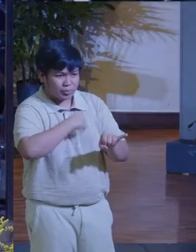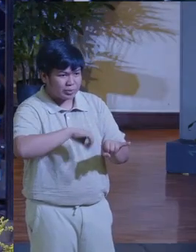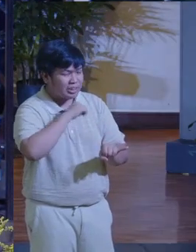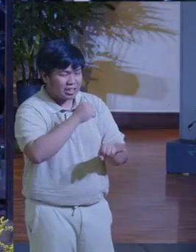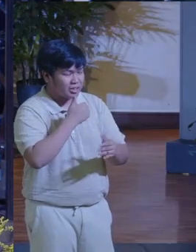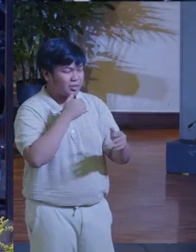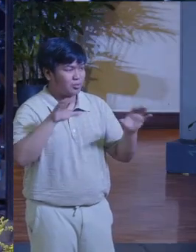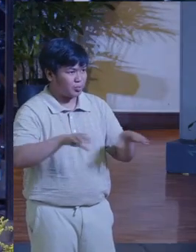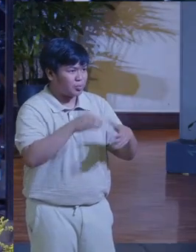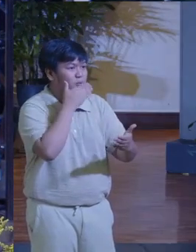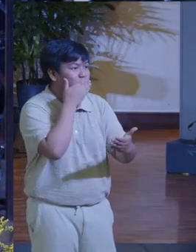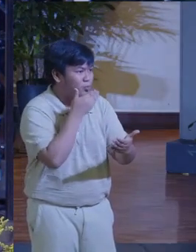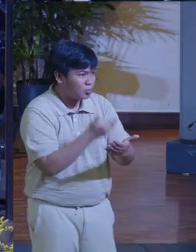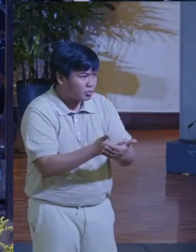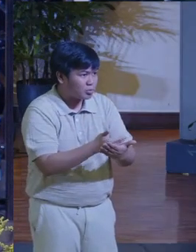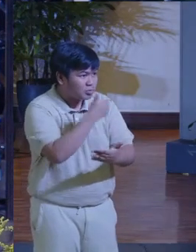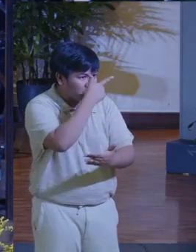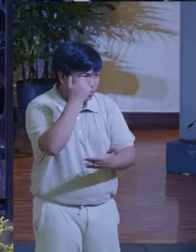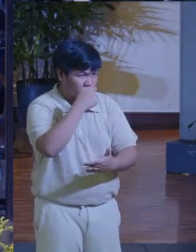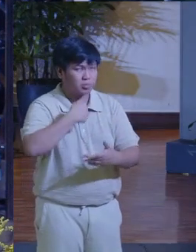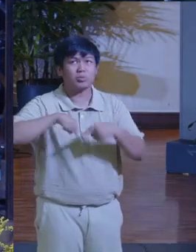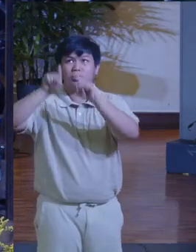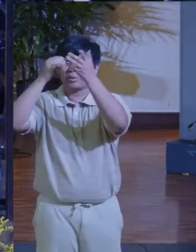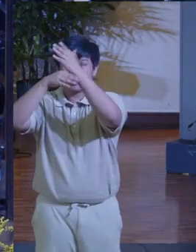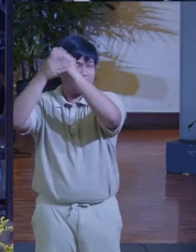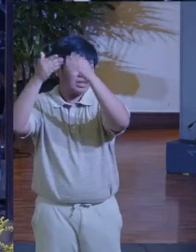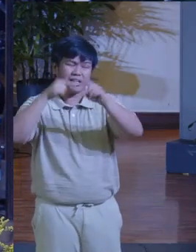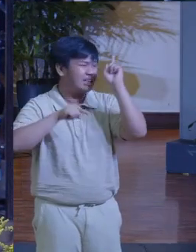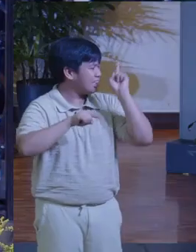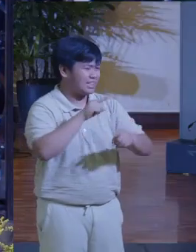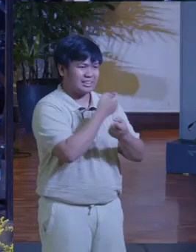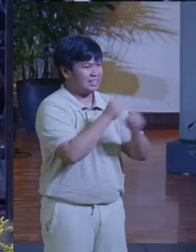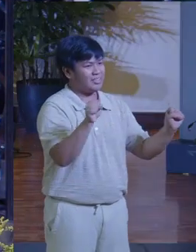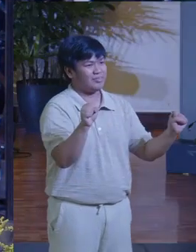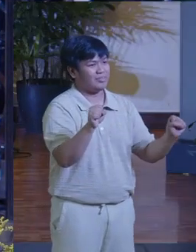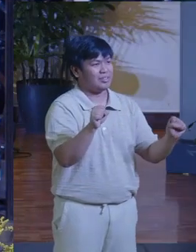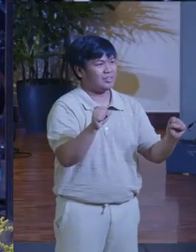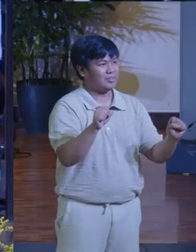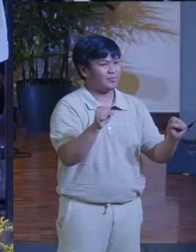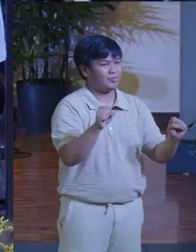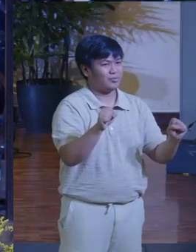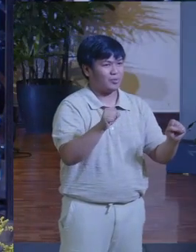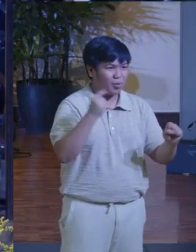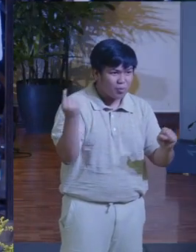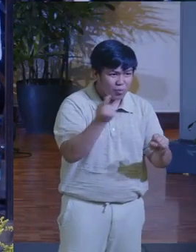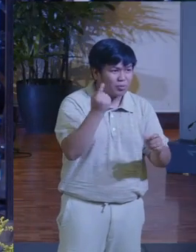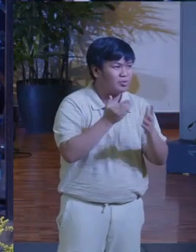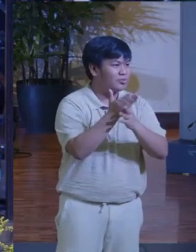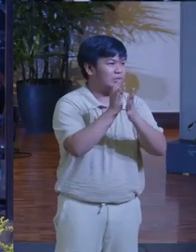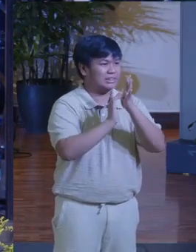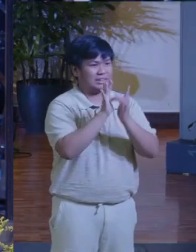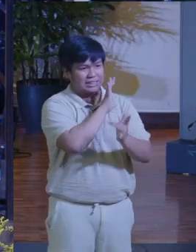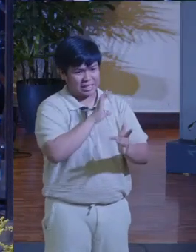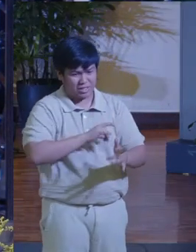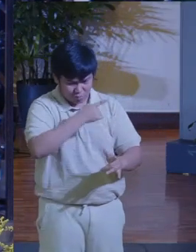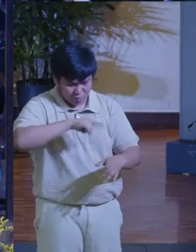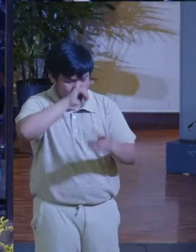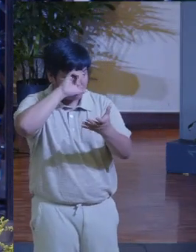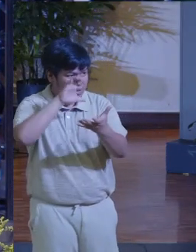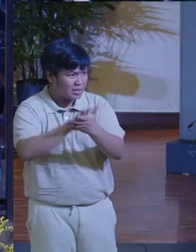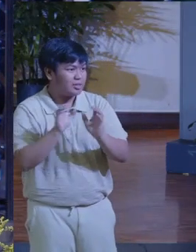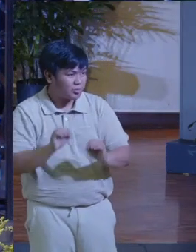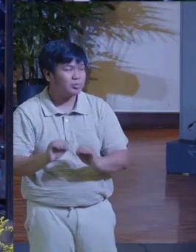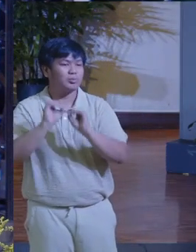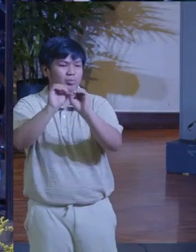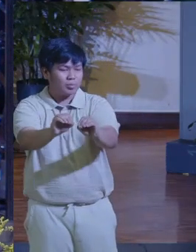Sa Romans 3, verses 21 to 26, binasa ko na yung kanina. So babasahin ko na lang